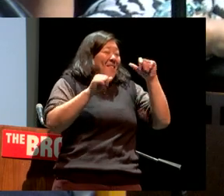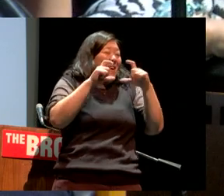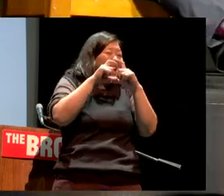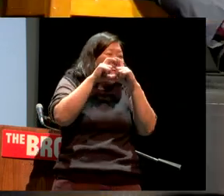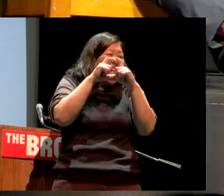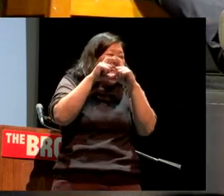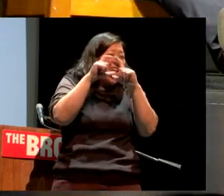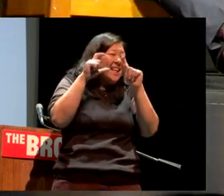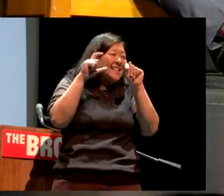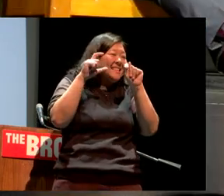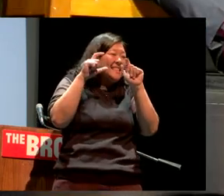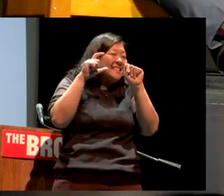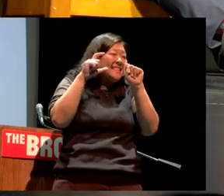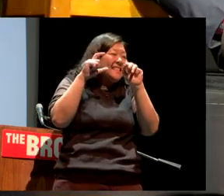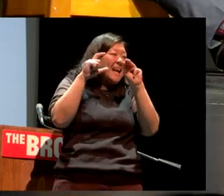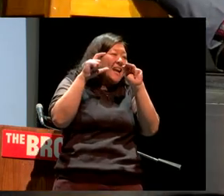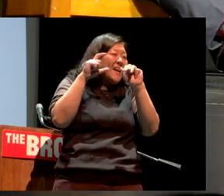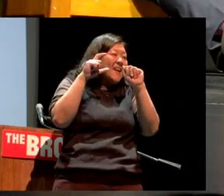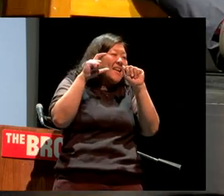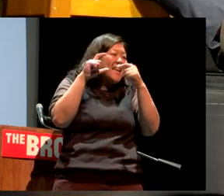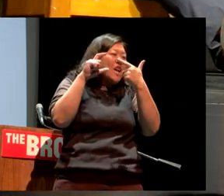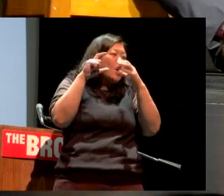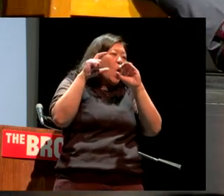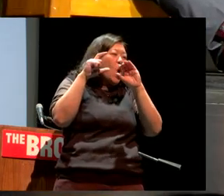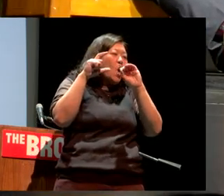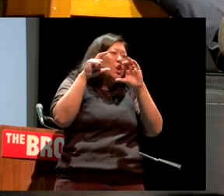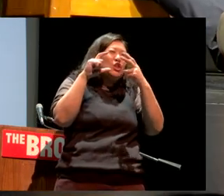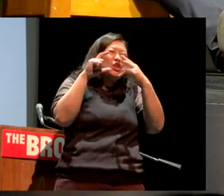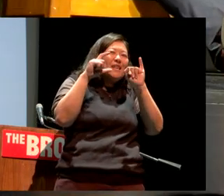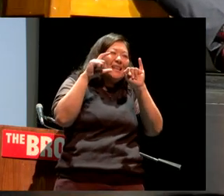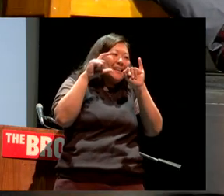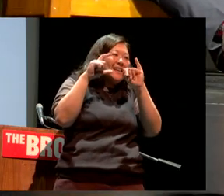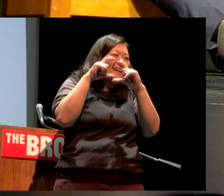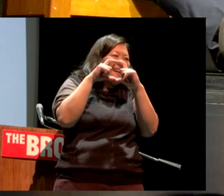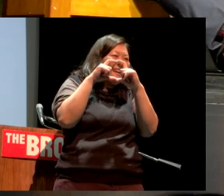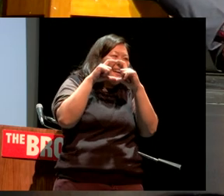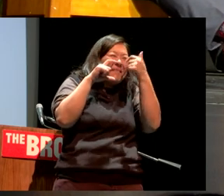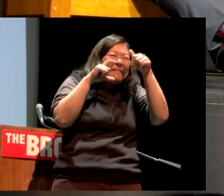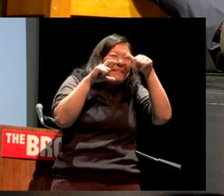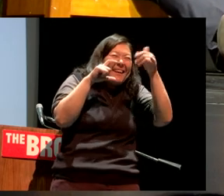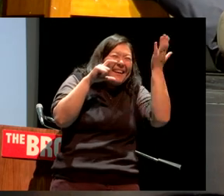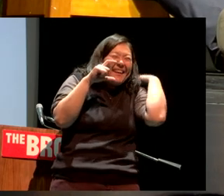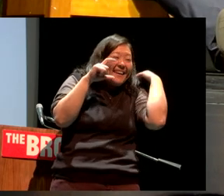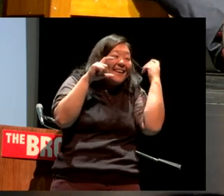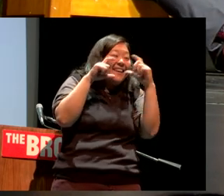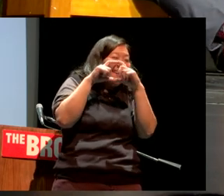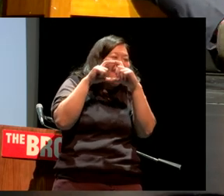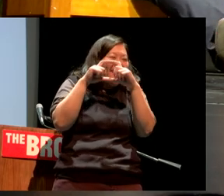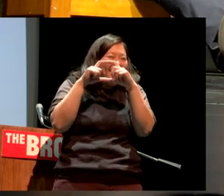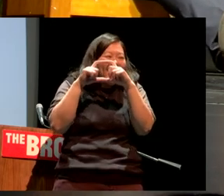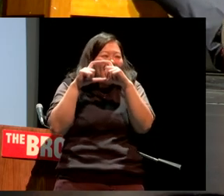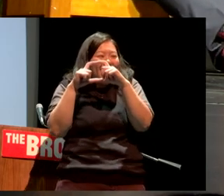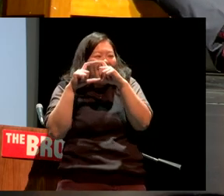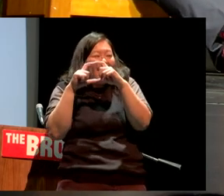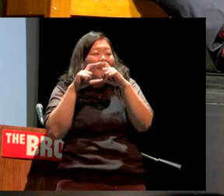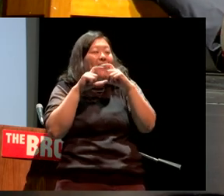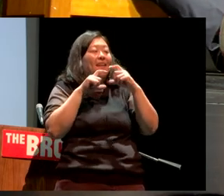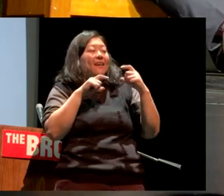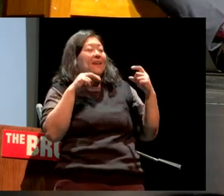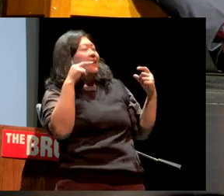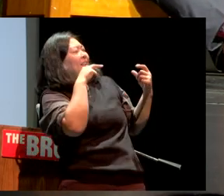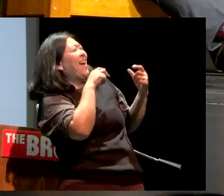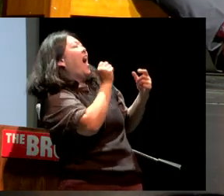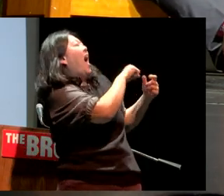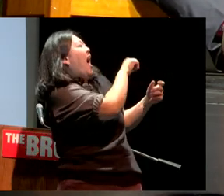think, you know, that's part of it. I think the, you know, in game industry, there was the indie game movement that started, you know, you didn't